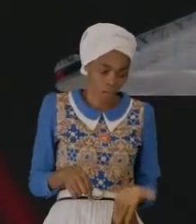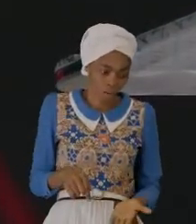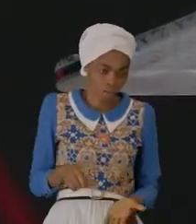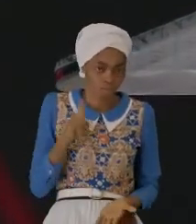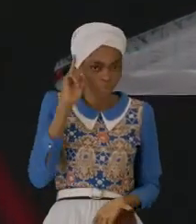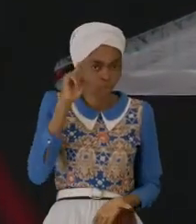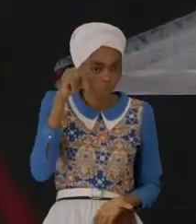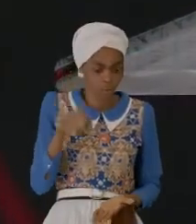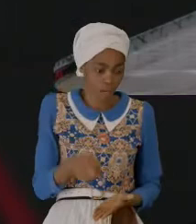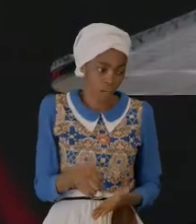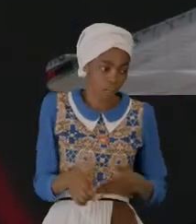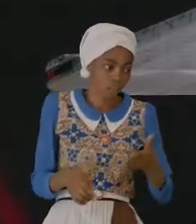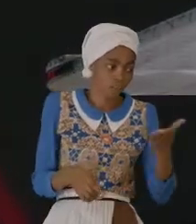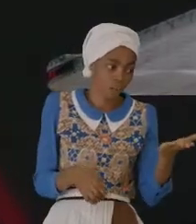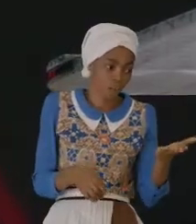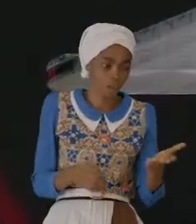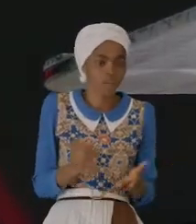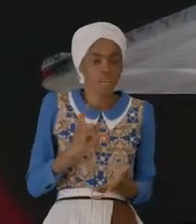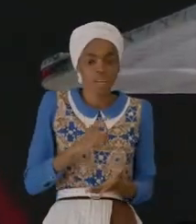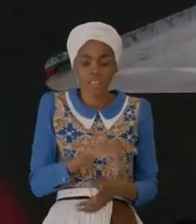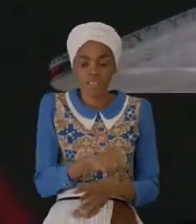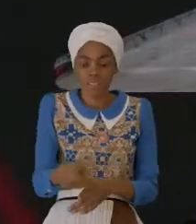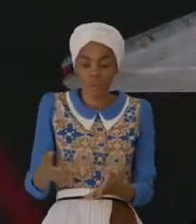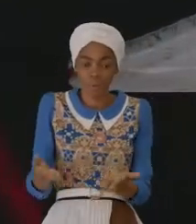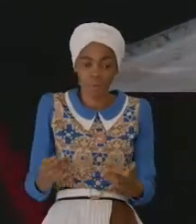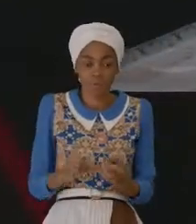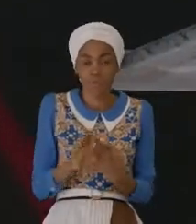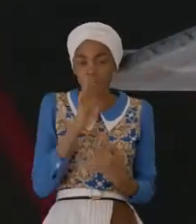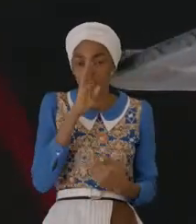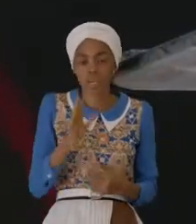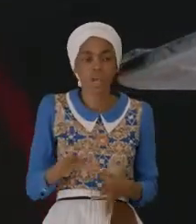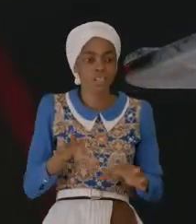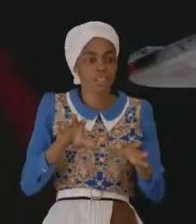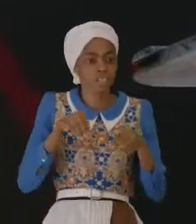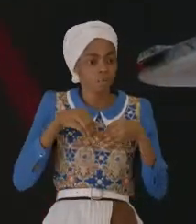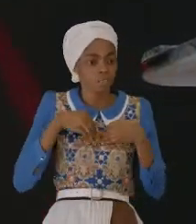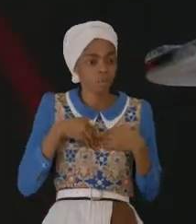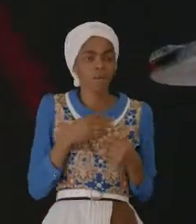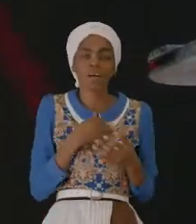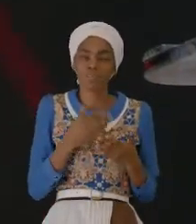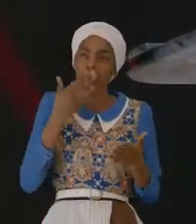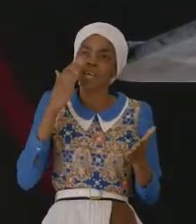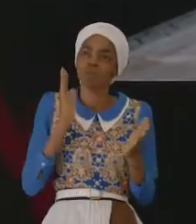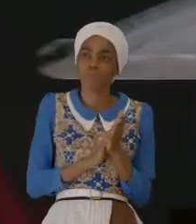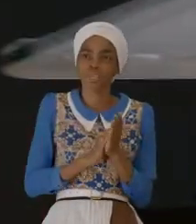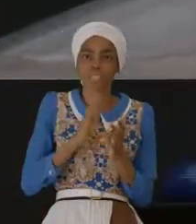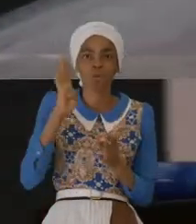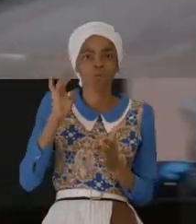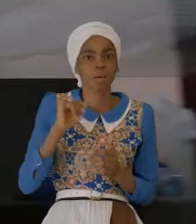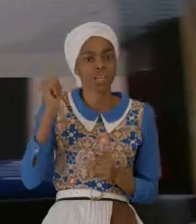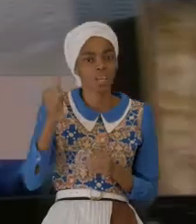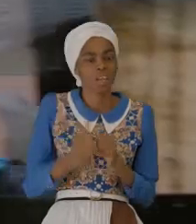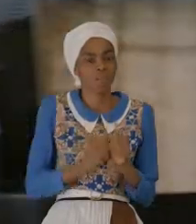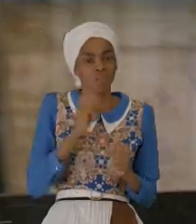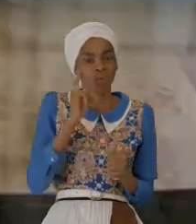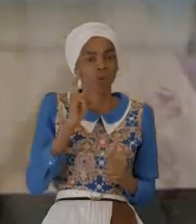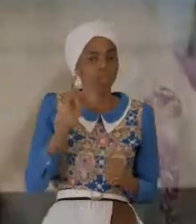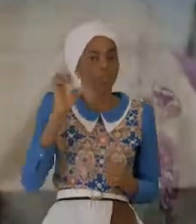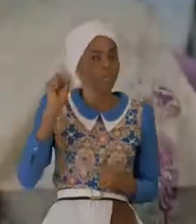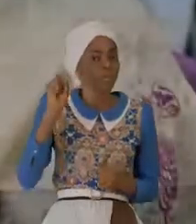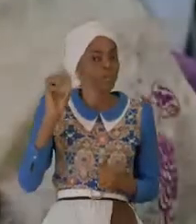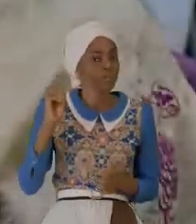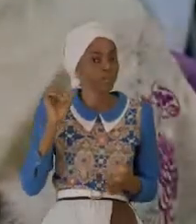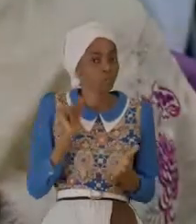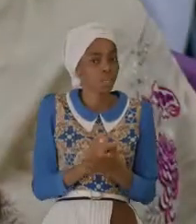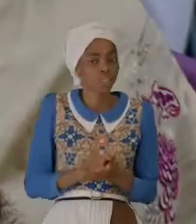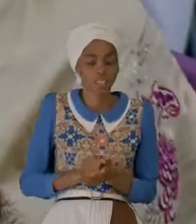there and they want to be acceptable and praised and appreciated by everyone so that they will